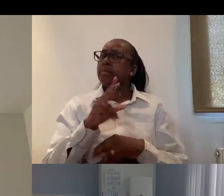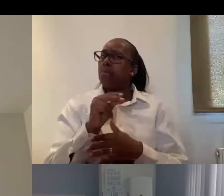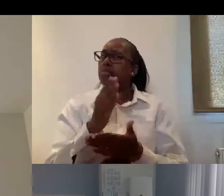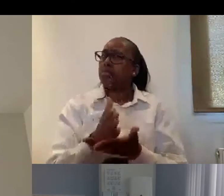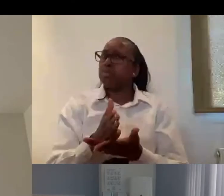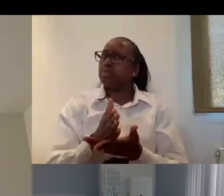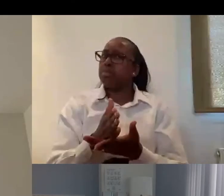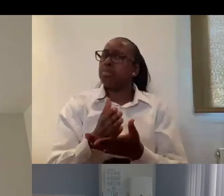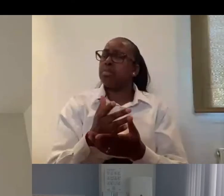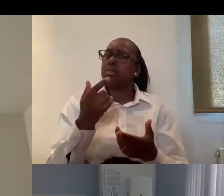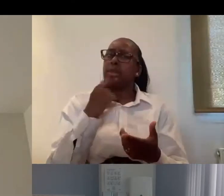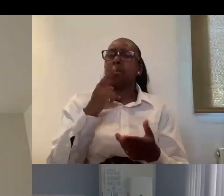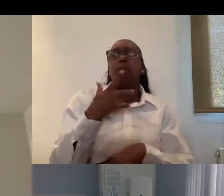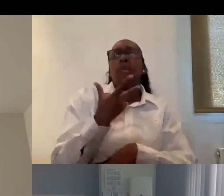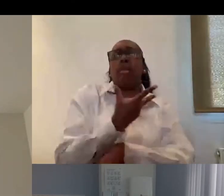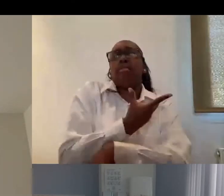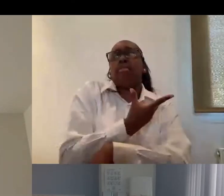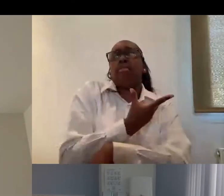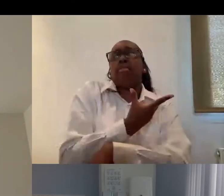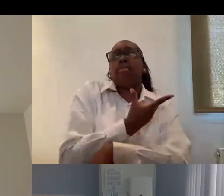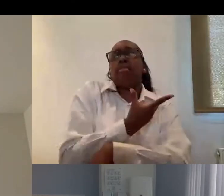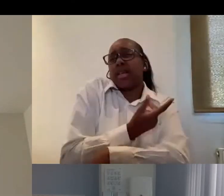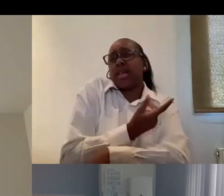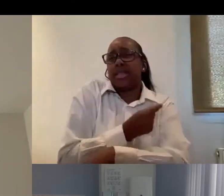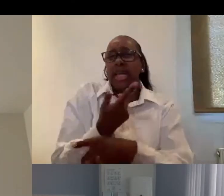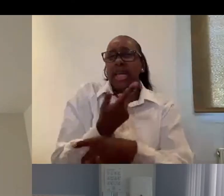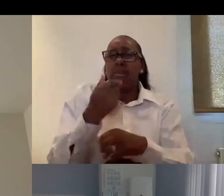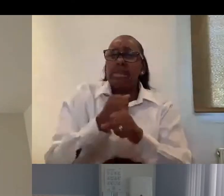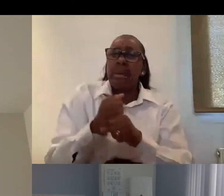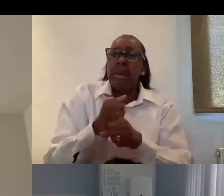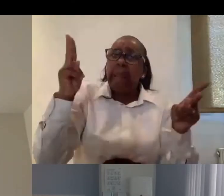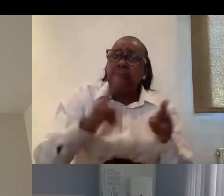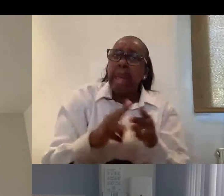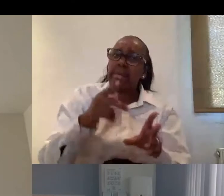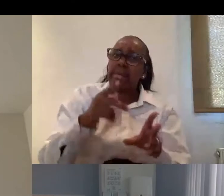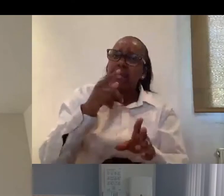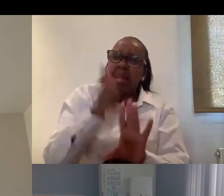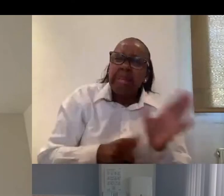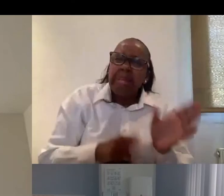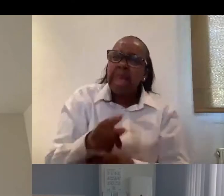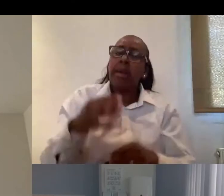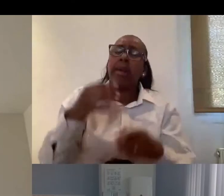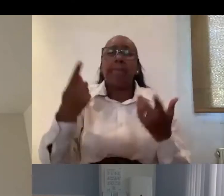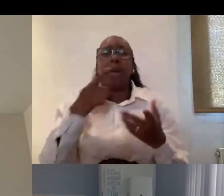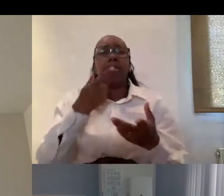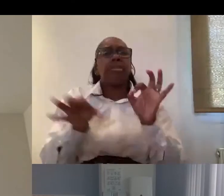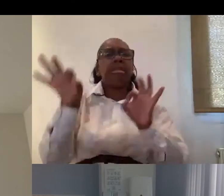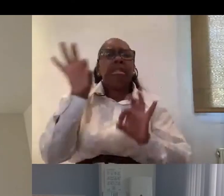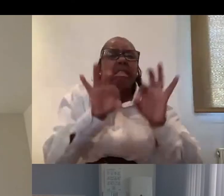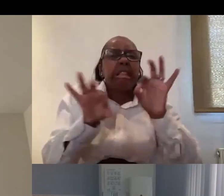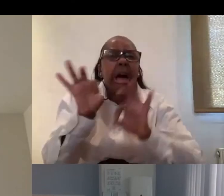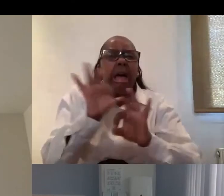that, as some people do, the vaccines have been produced in a year or even under a year, because the science and the technology that's gone